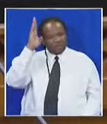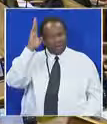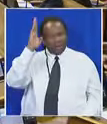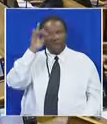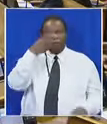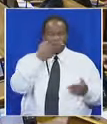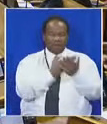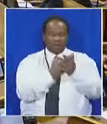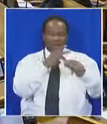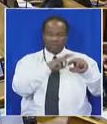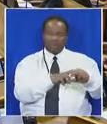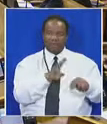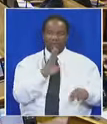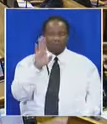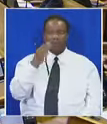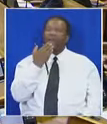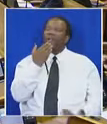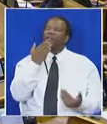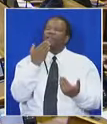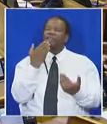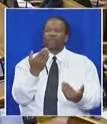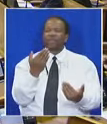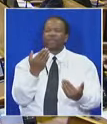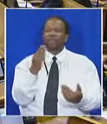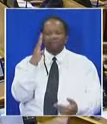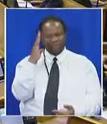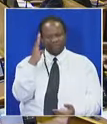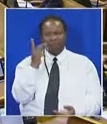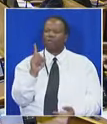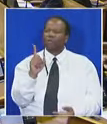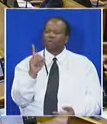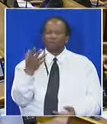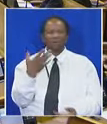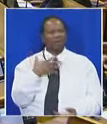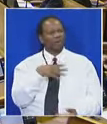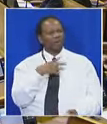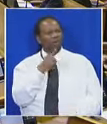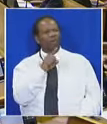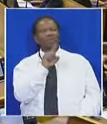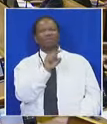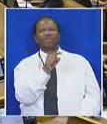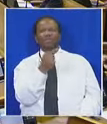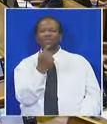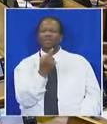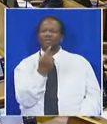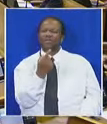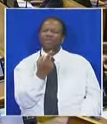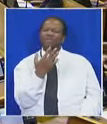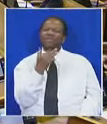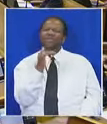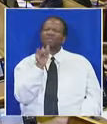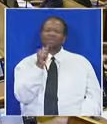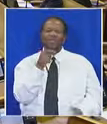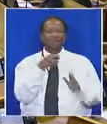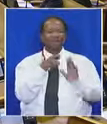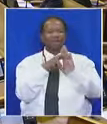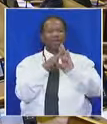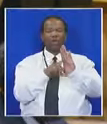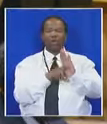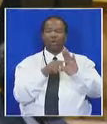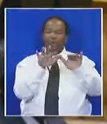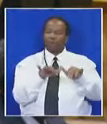take a seat? Thank you very What's much, the point of order, Honorable Member? I just want to check with ourselves. Is parliamentary to call some people